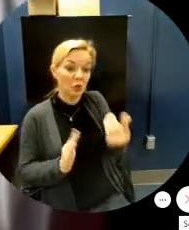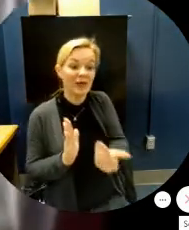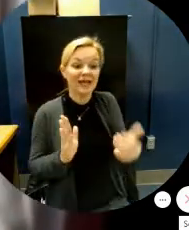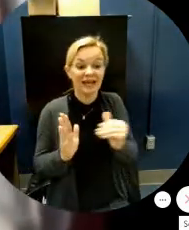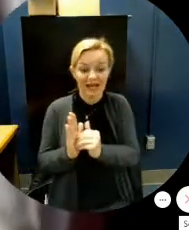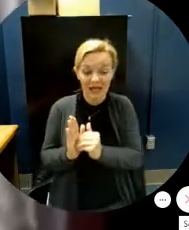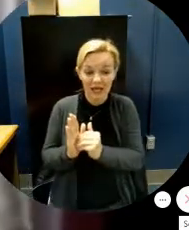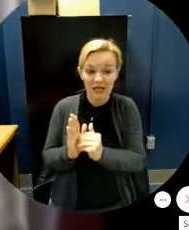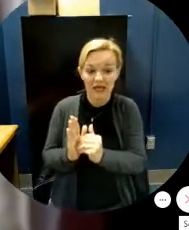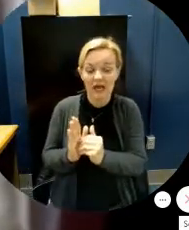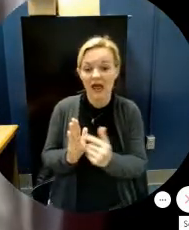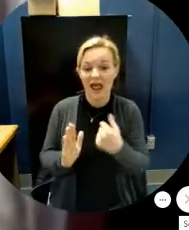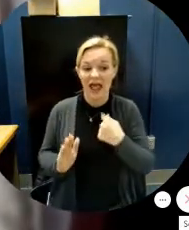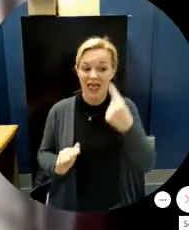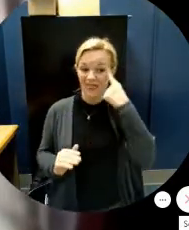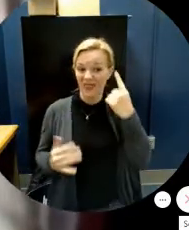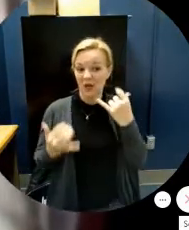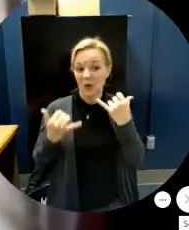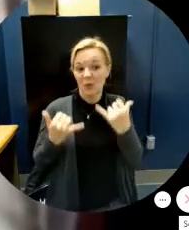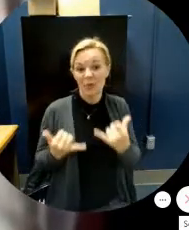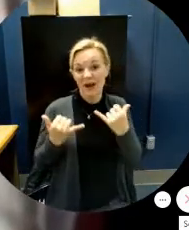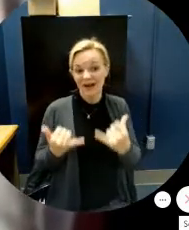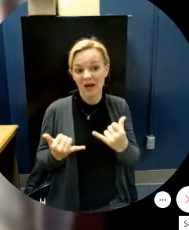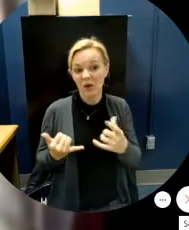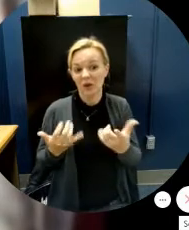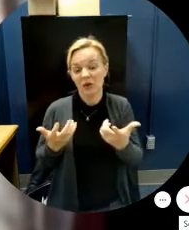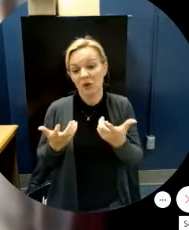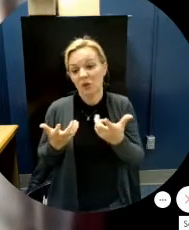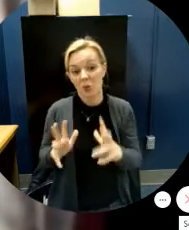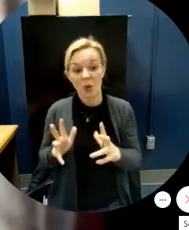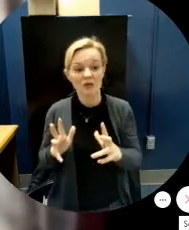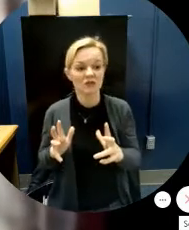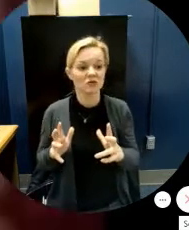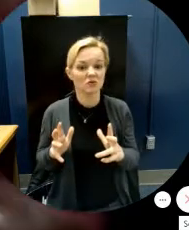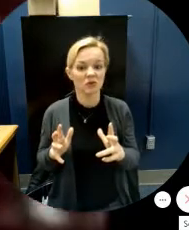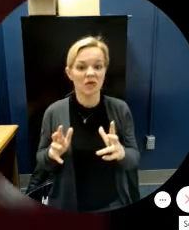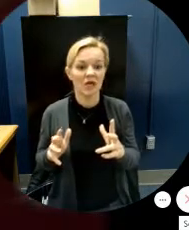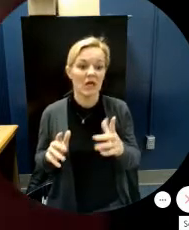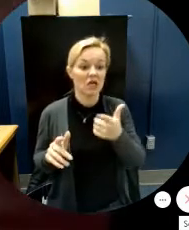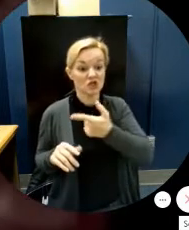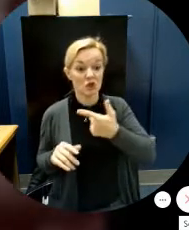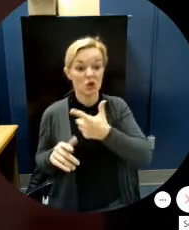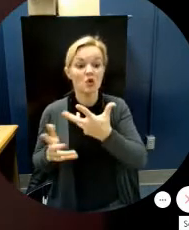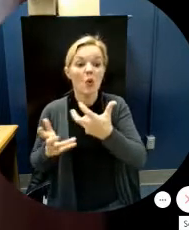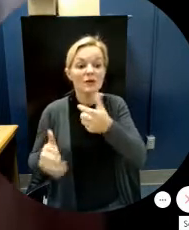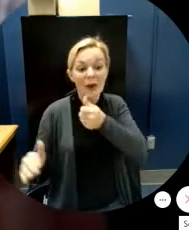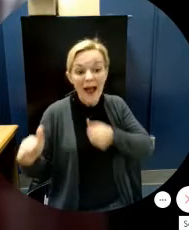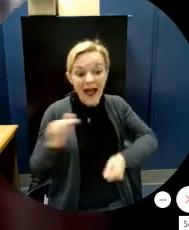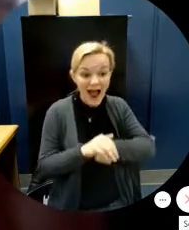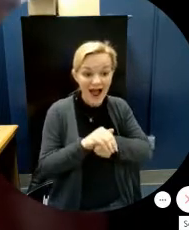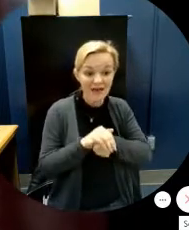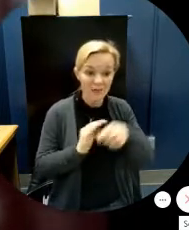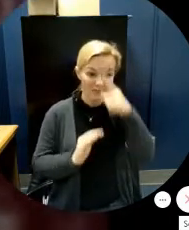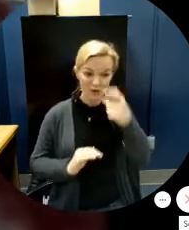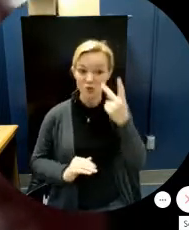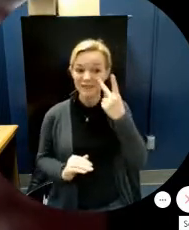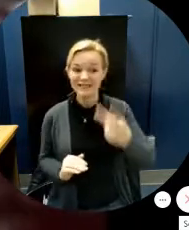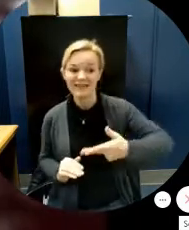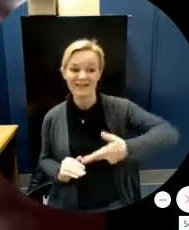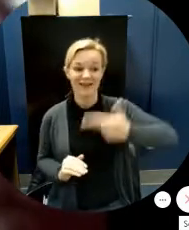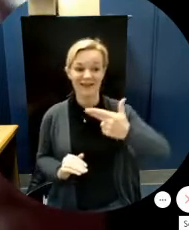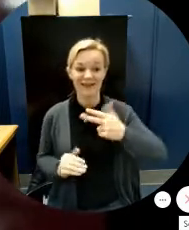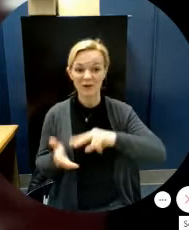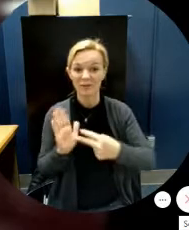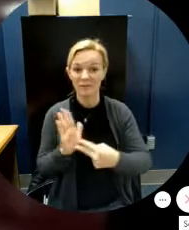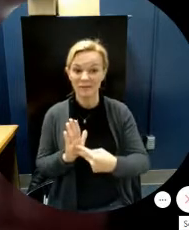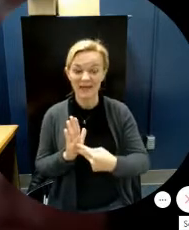Well, I think that in this case, you don't necessarily want to be really quick. I think in this case, you want to get in your cover. As soon as that gun comes up, you know that you have probably